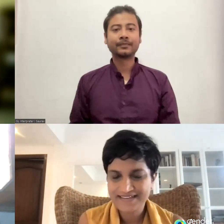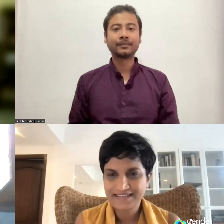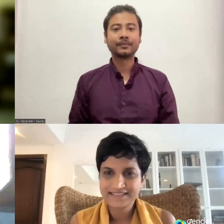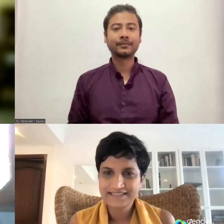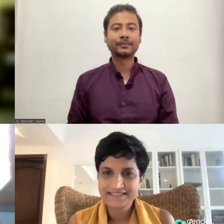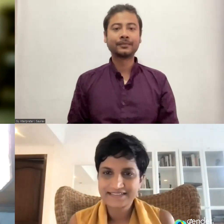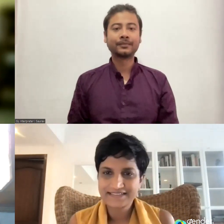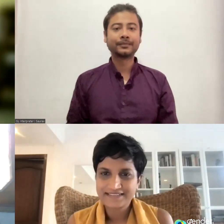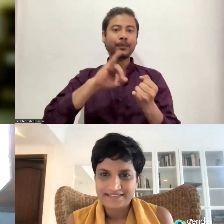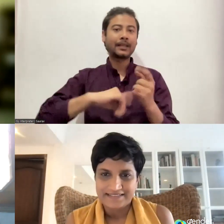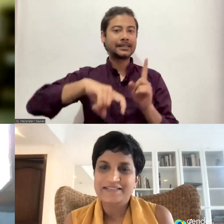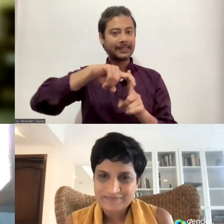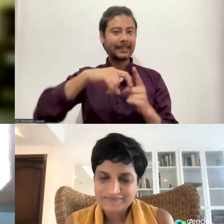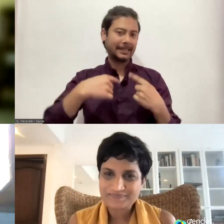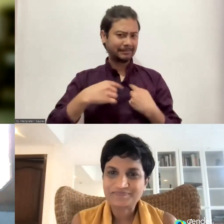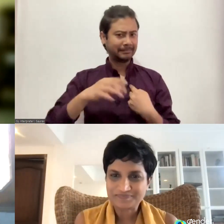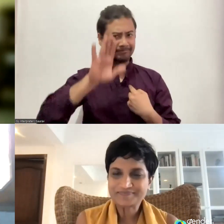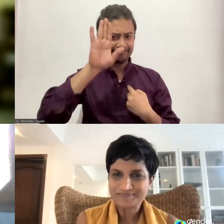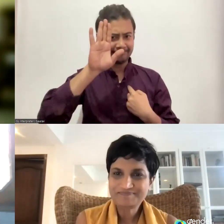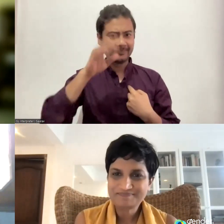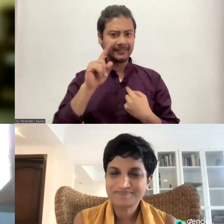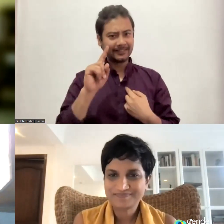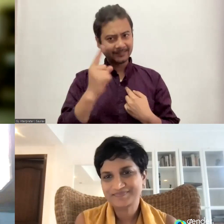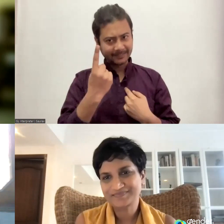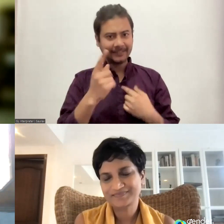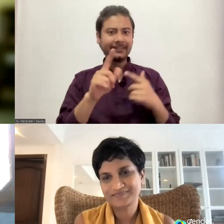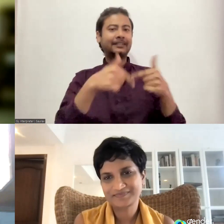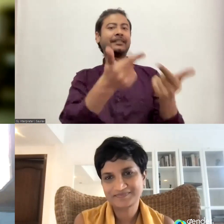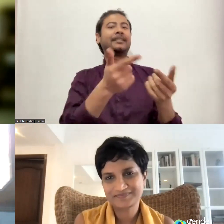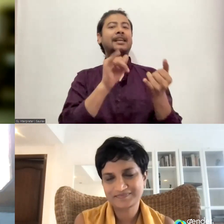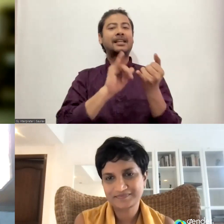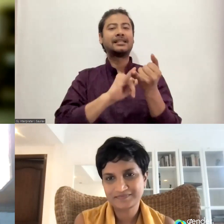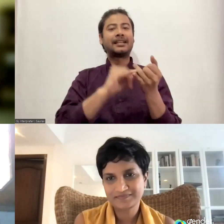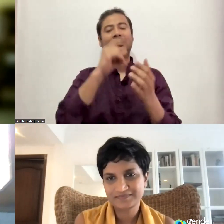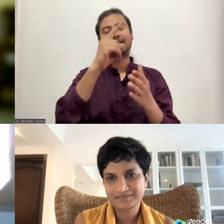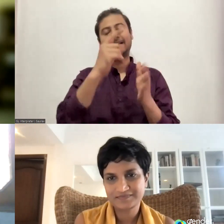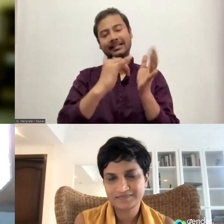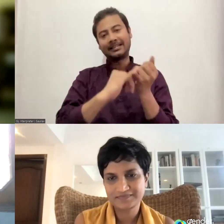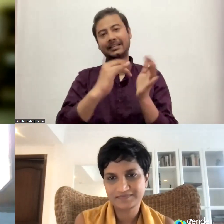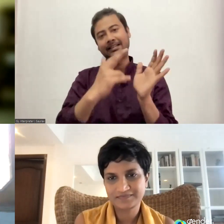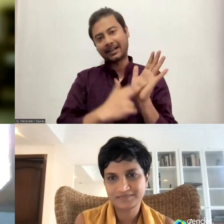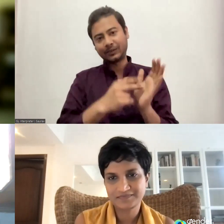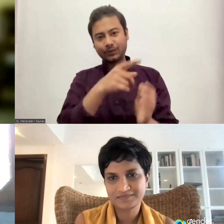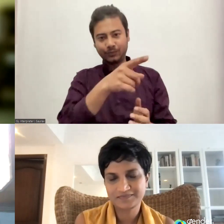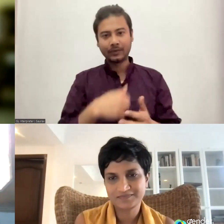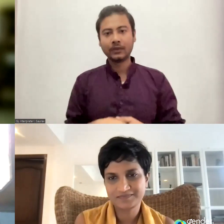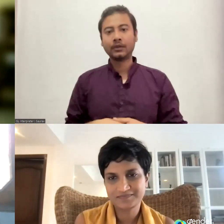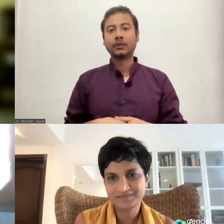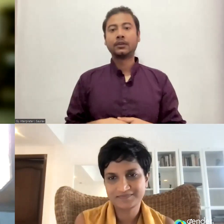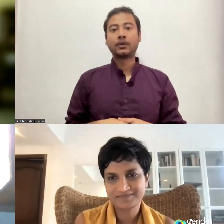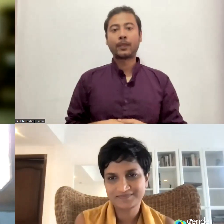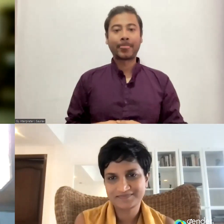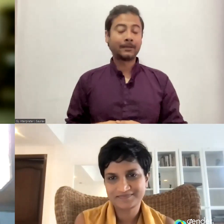Sure, maybe I can start and then Sandhya, over to you. So, obviously I'm extremely privileged to be